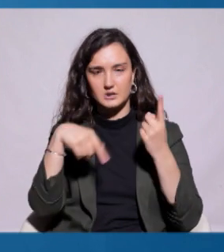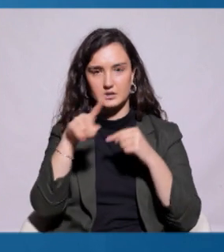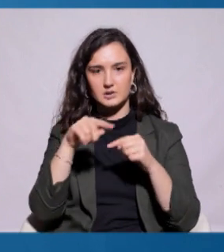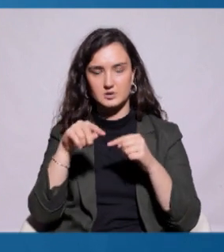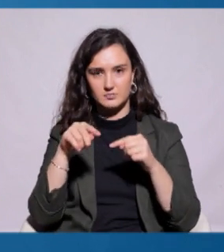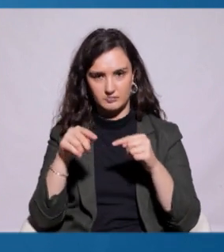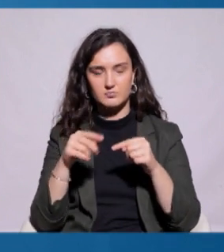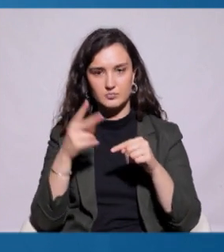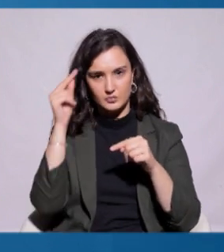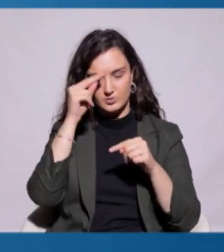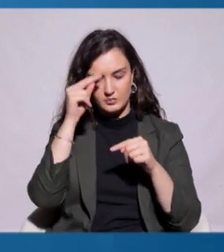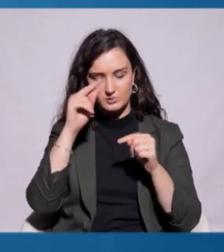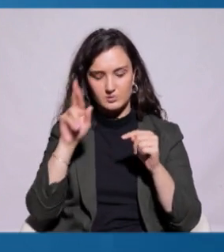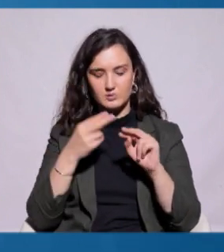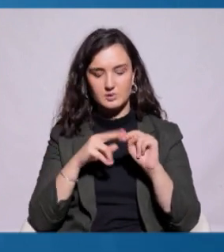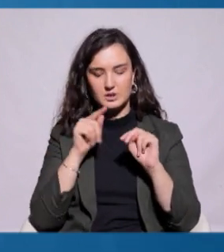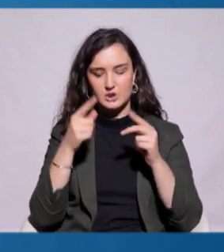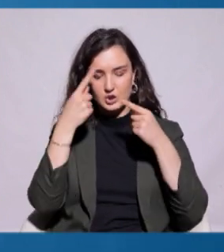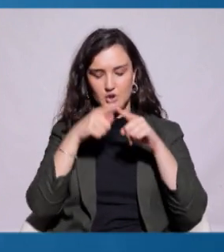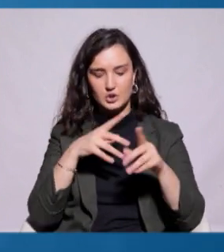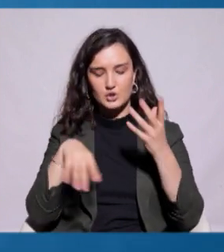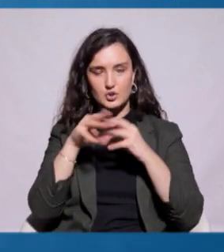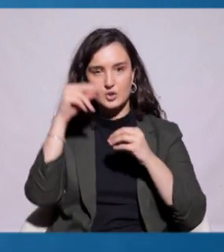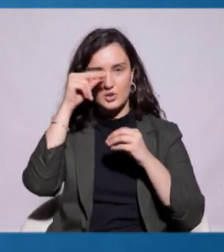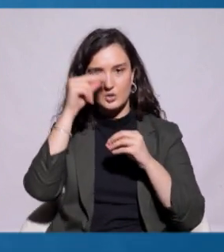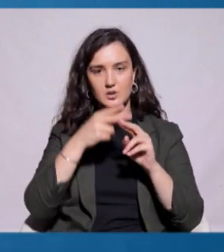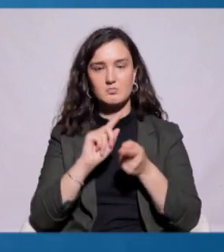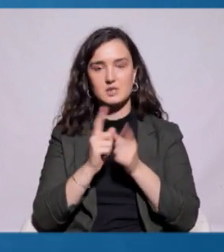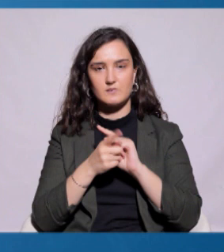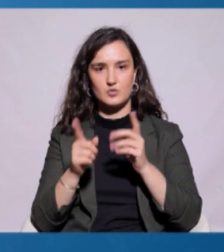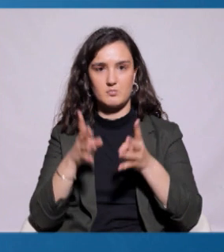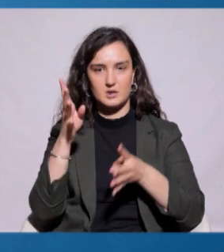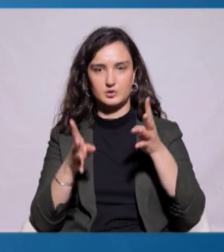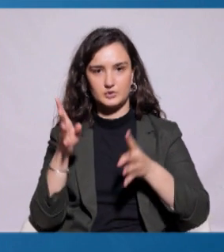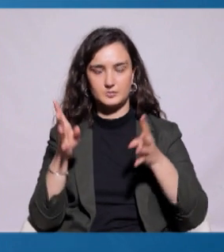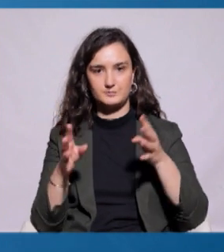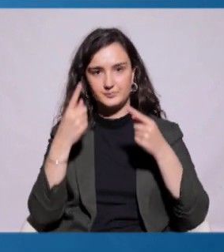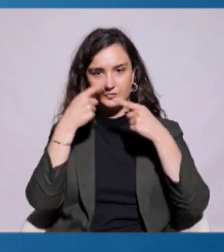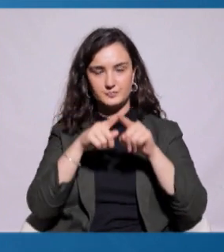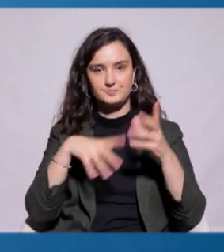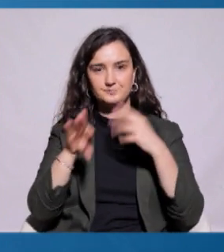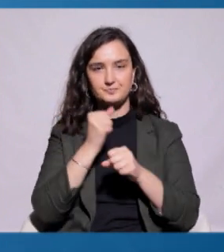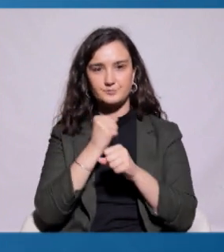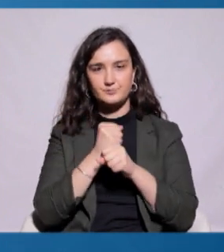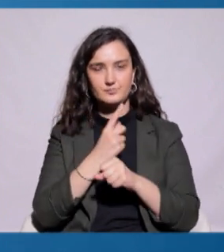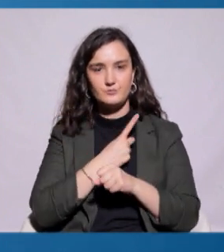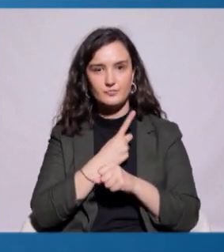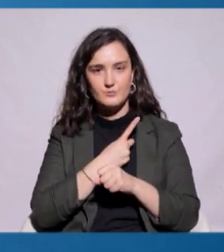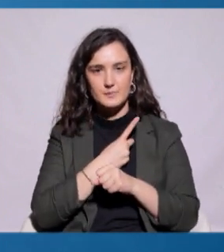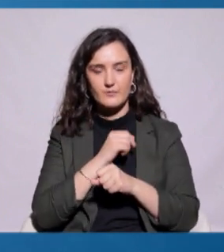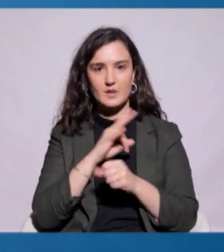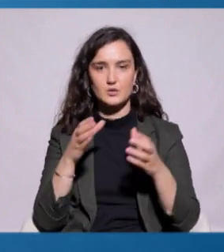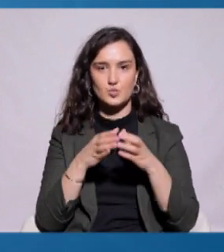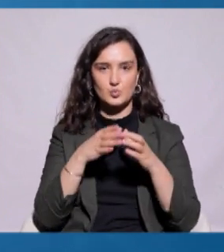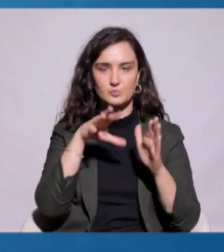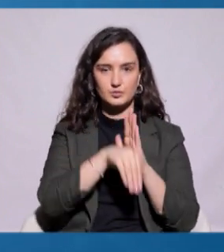build in order to learn, but engineers learn in order to build. Engineers work alone or in